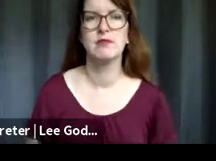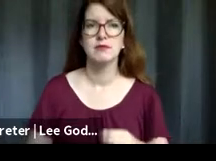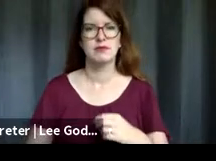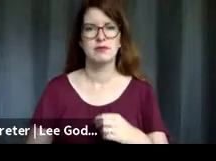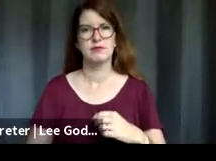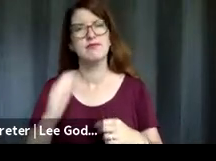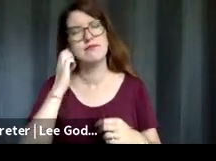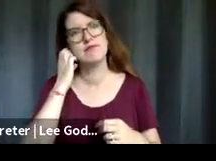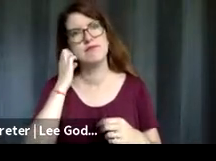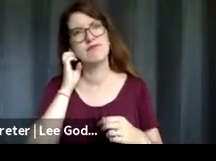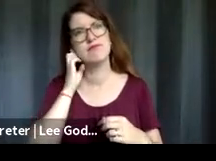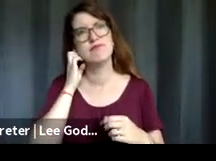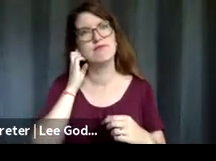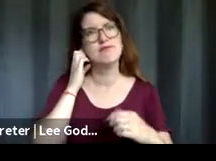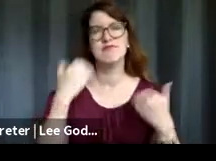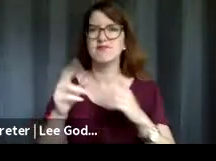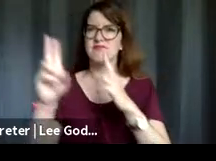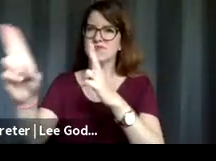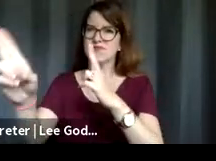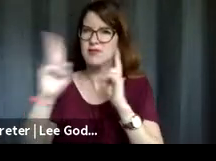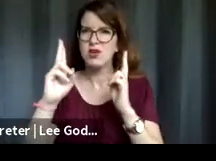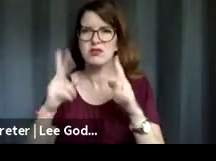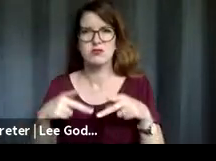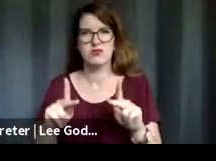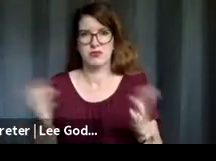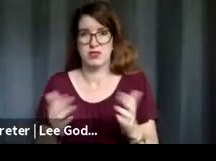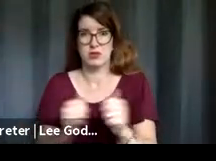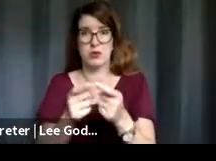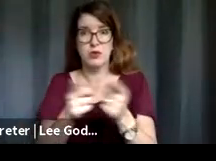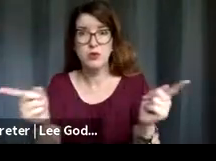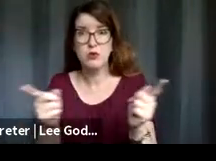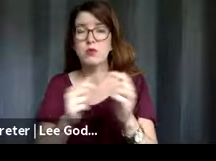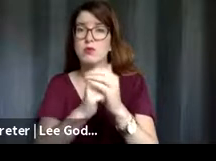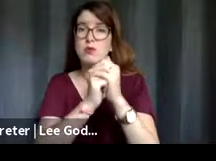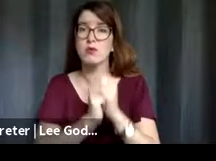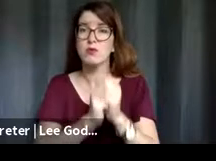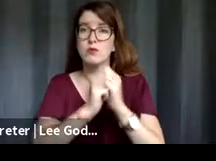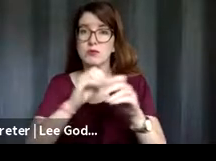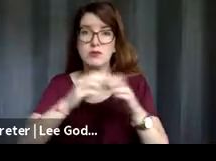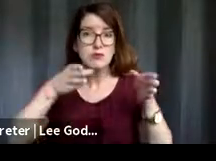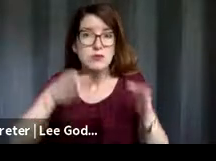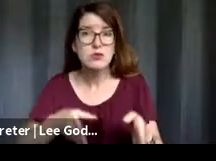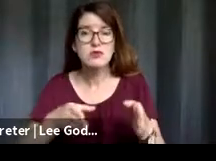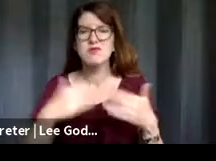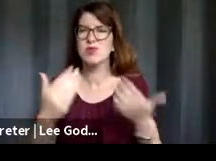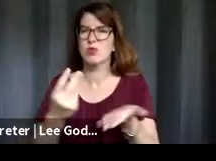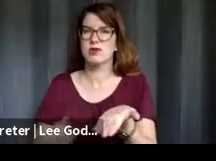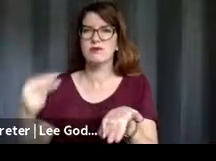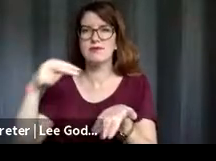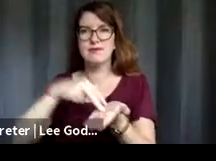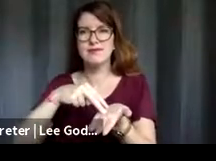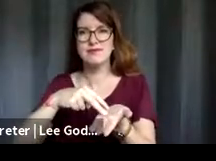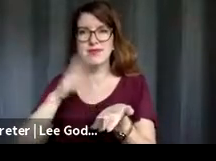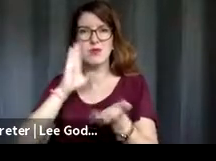it's such an honor and a privilege to be able to be here in the room with you guys and worshiping in person. And so why don't you guys go ahead and stand